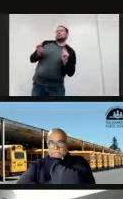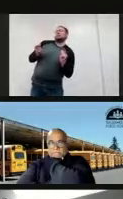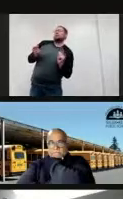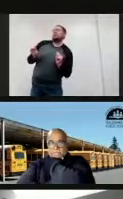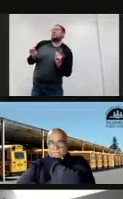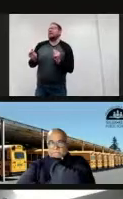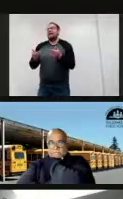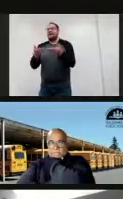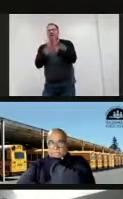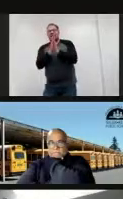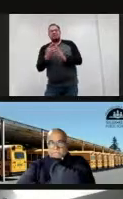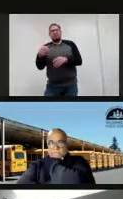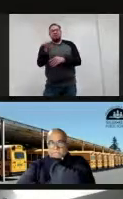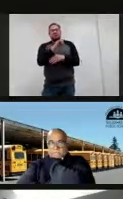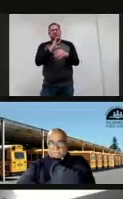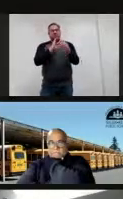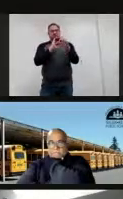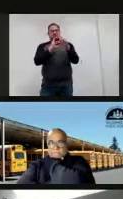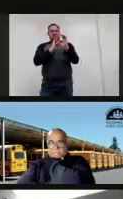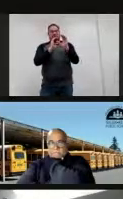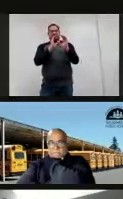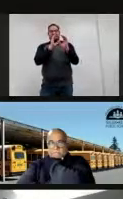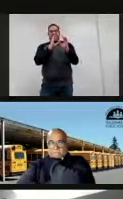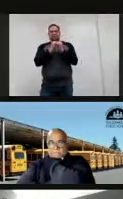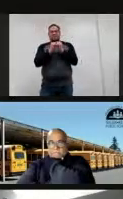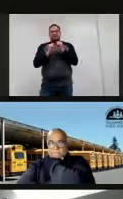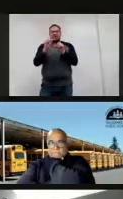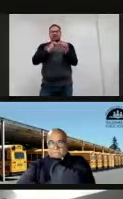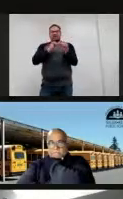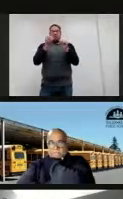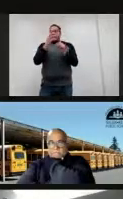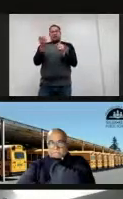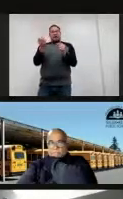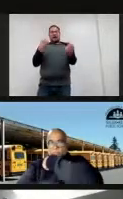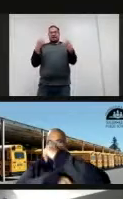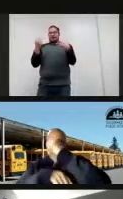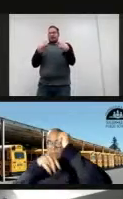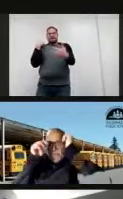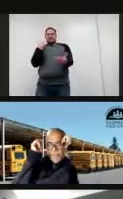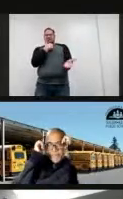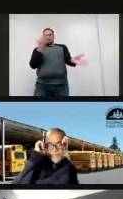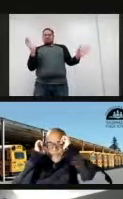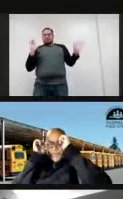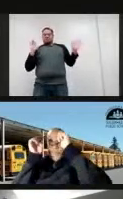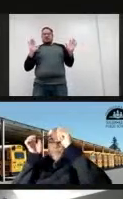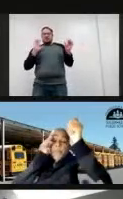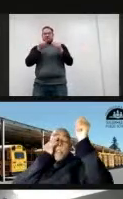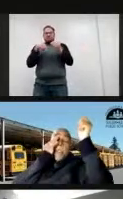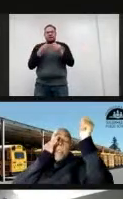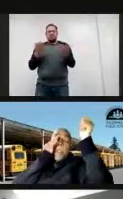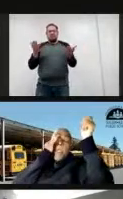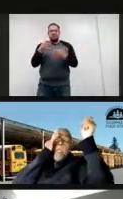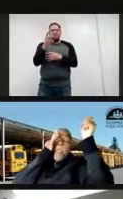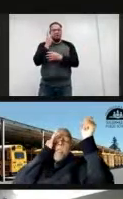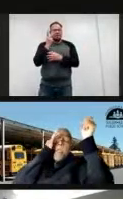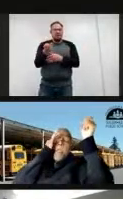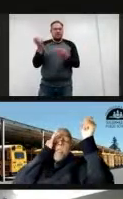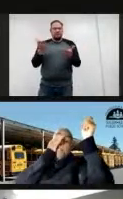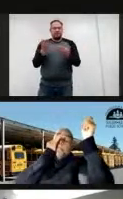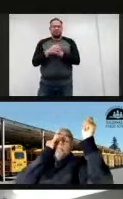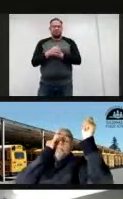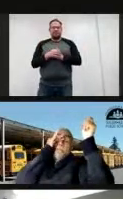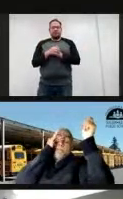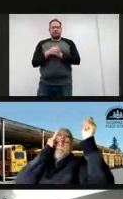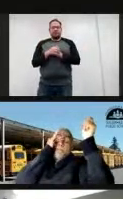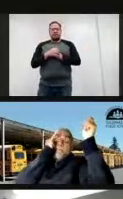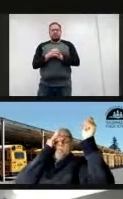ask you to converse with each other and or to ask us questions about what you see here and just